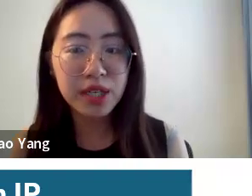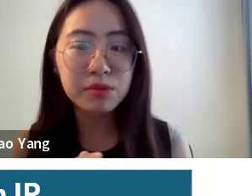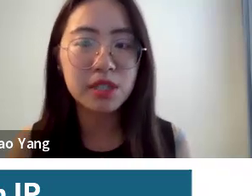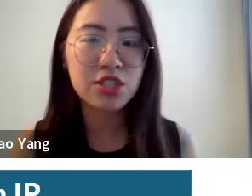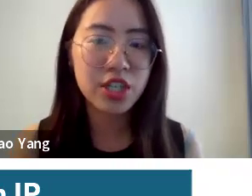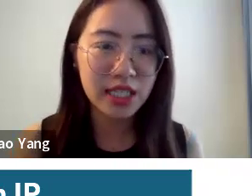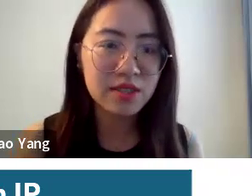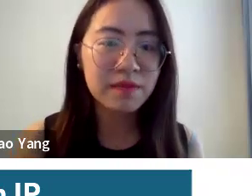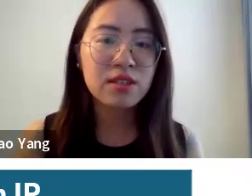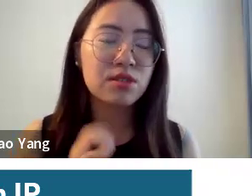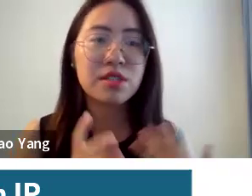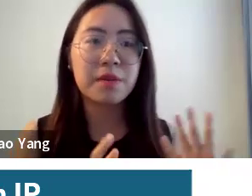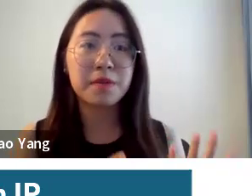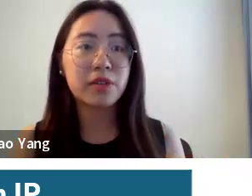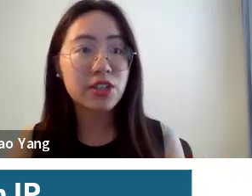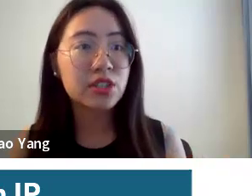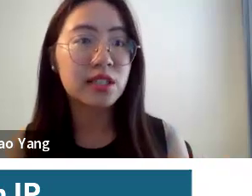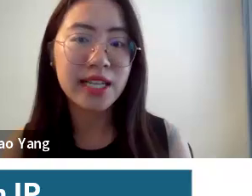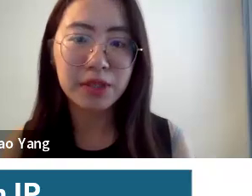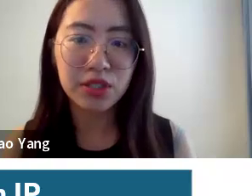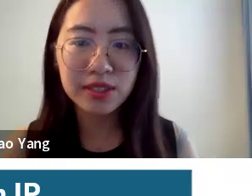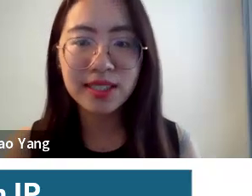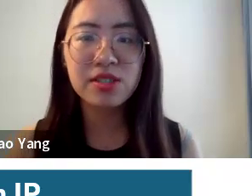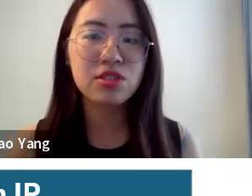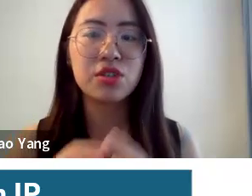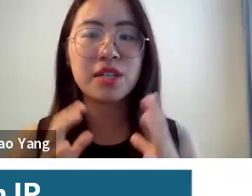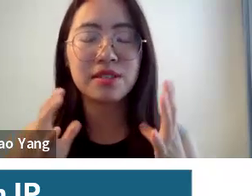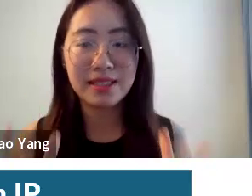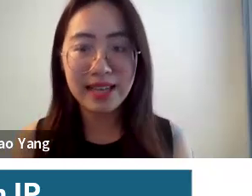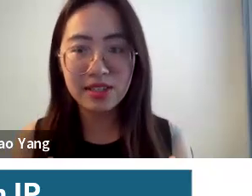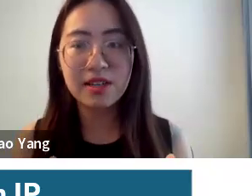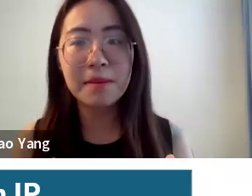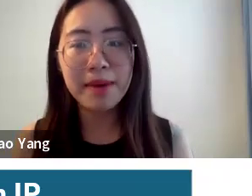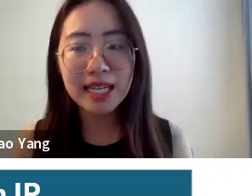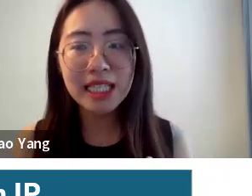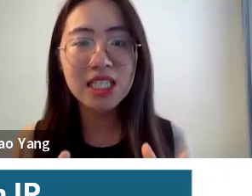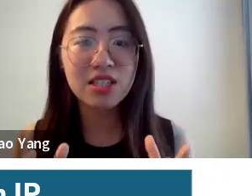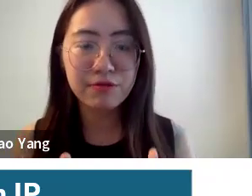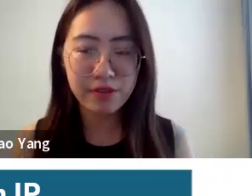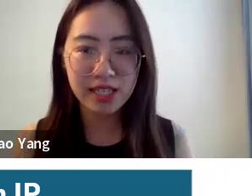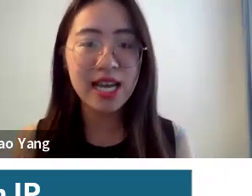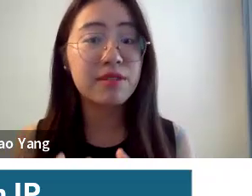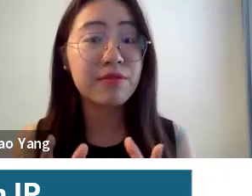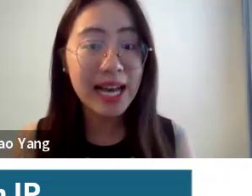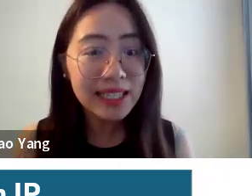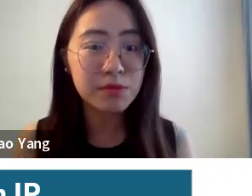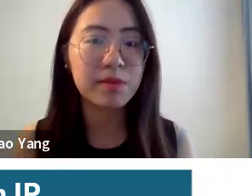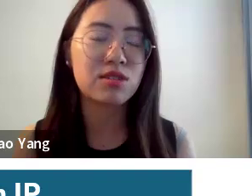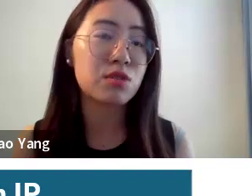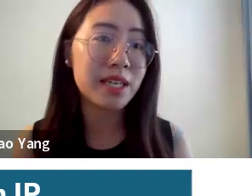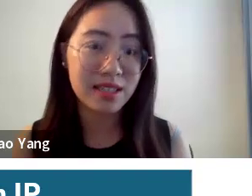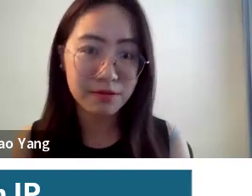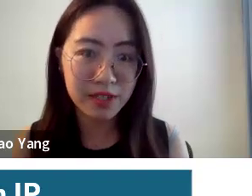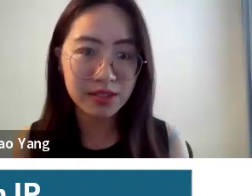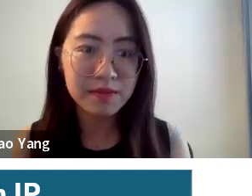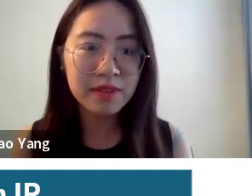learning to real-world change. Through some experiential learning opportunities, students see that there are many different and valid